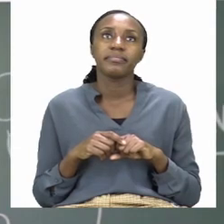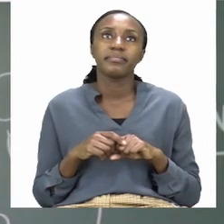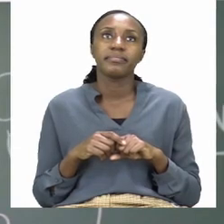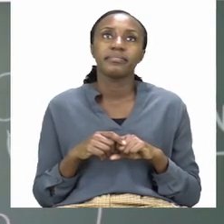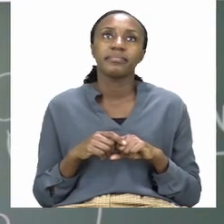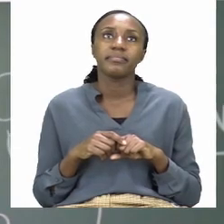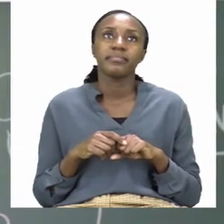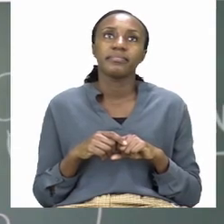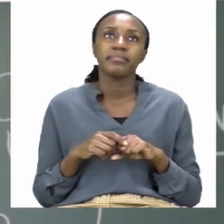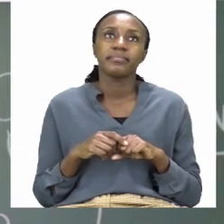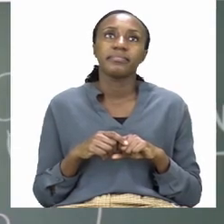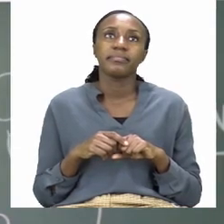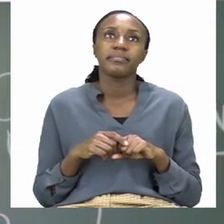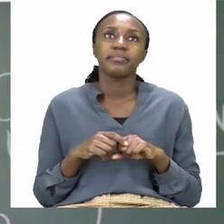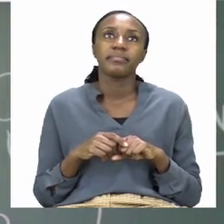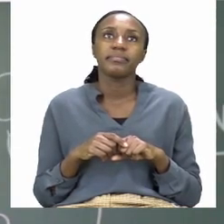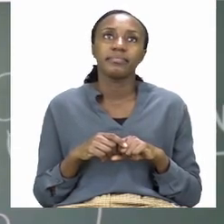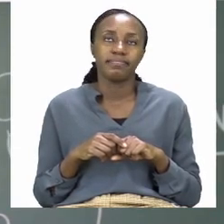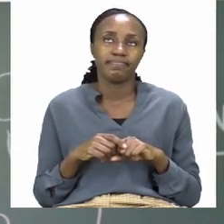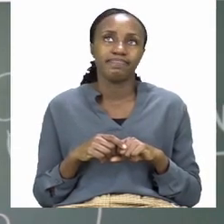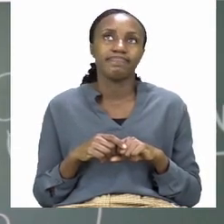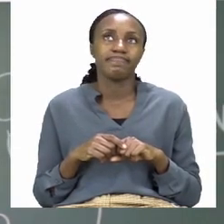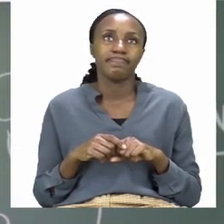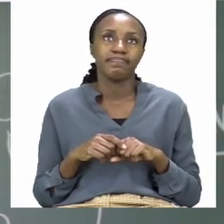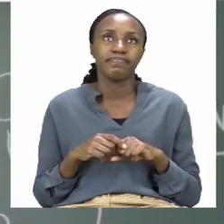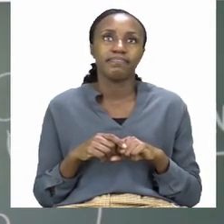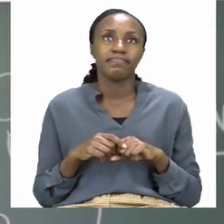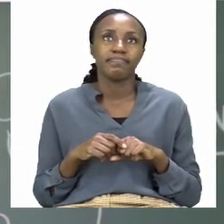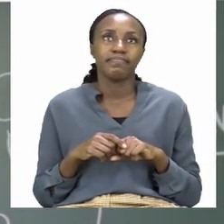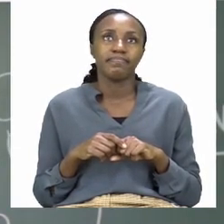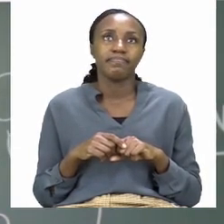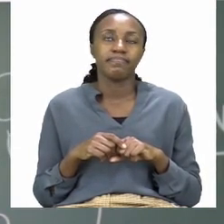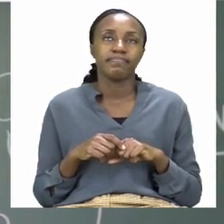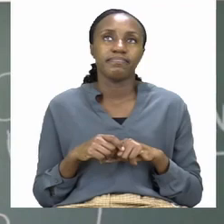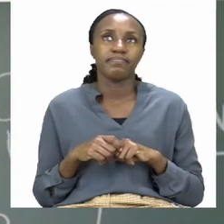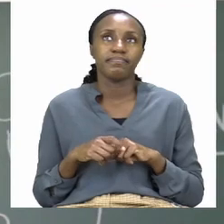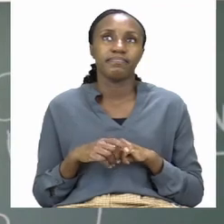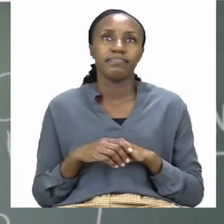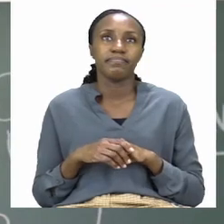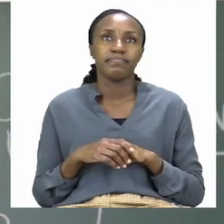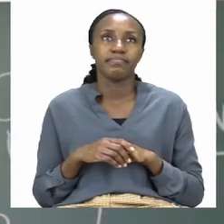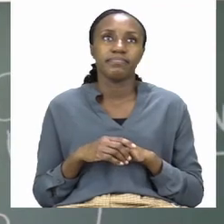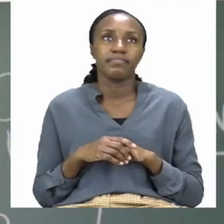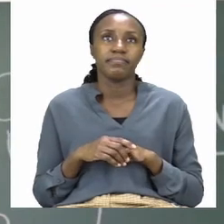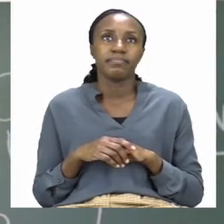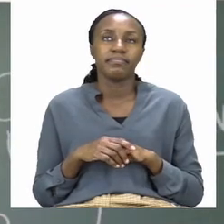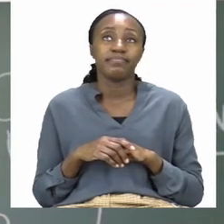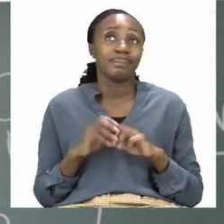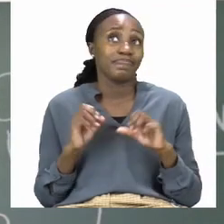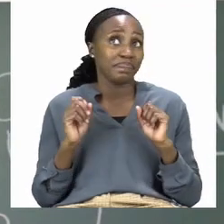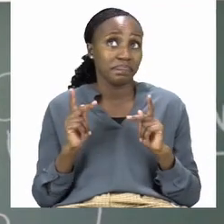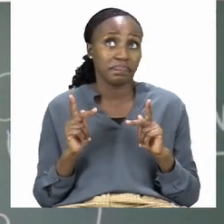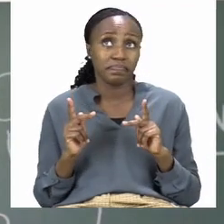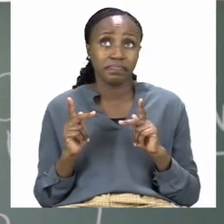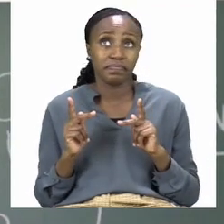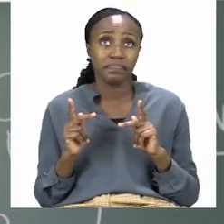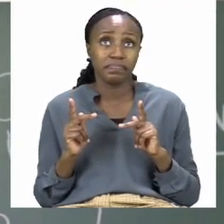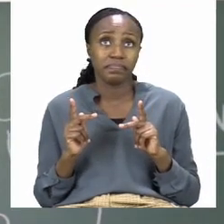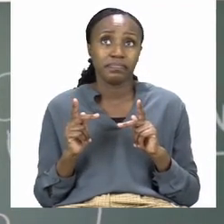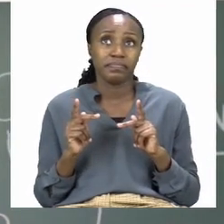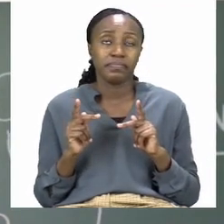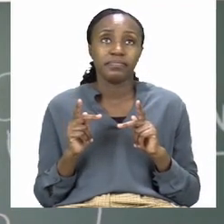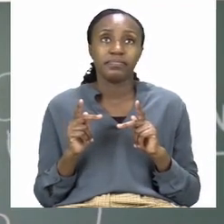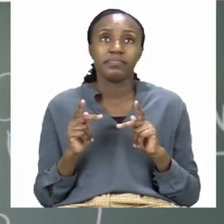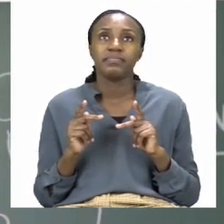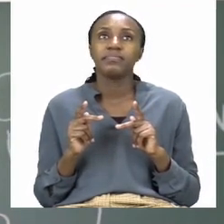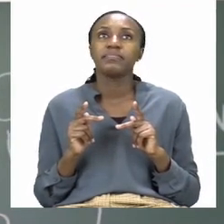which is the 3D version of a circle. All right, now you need to go